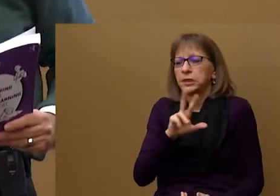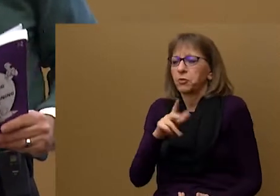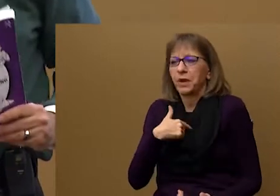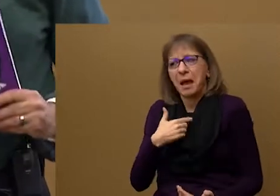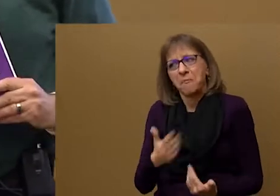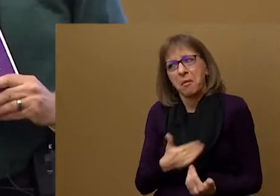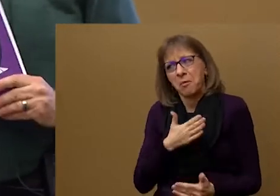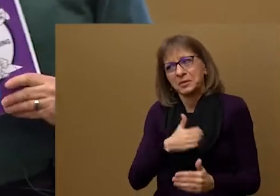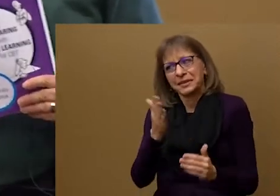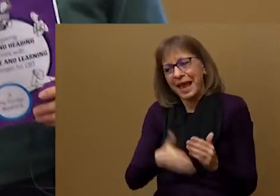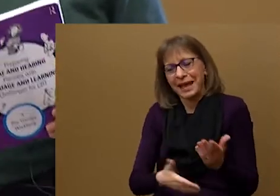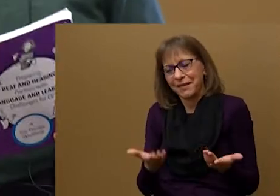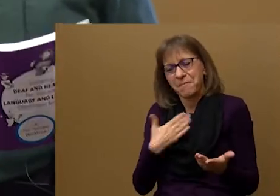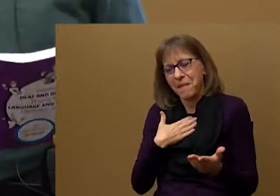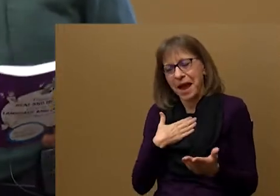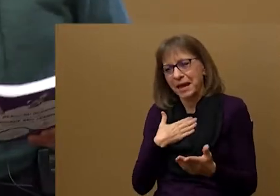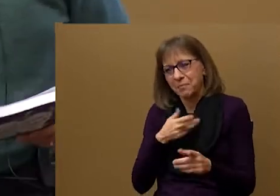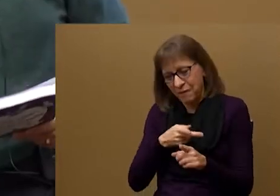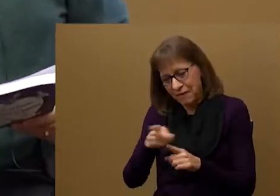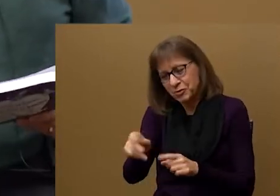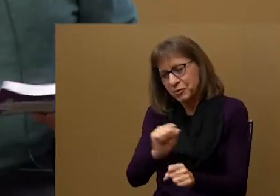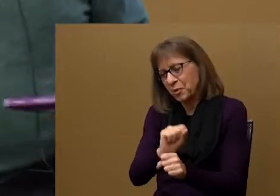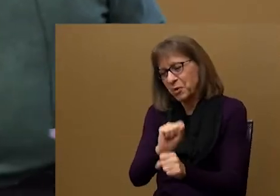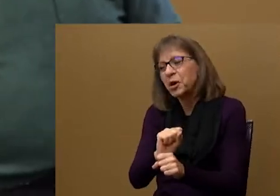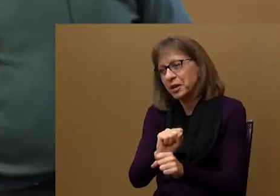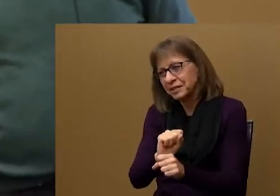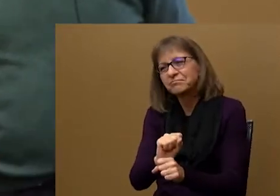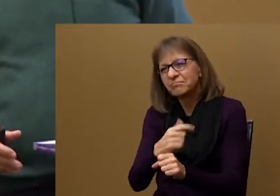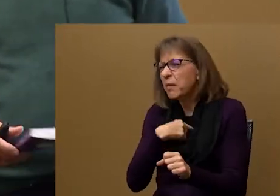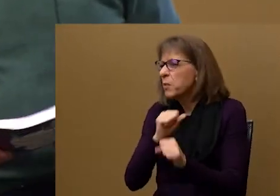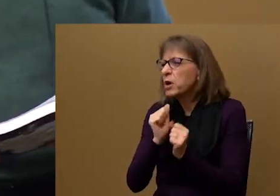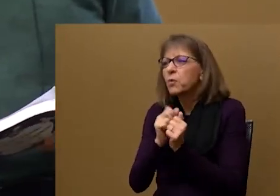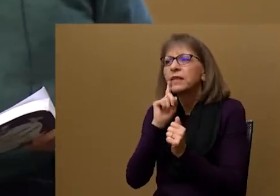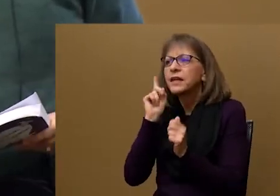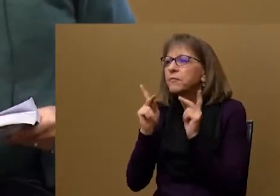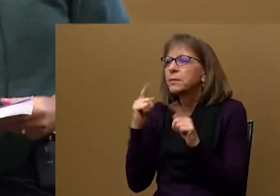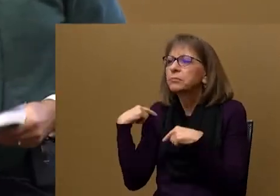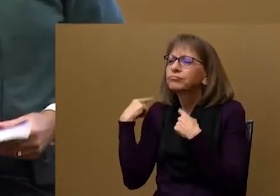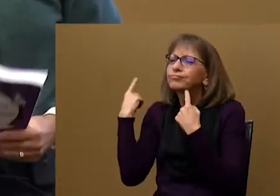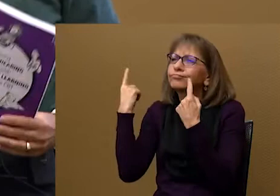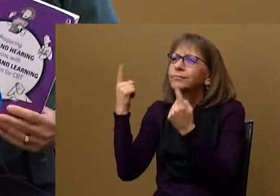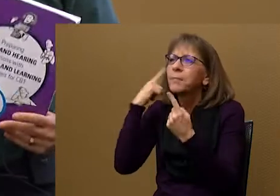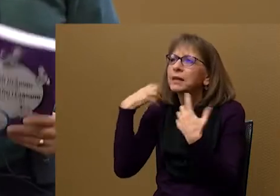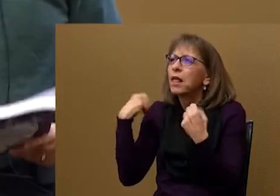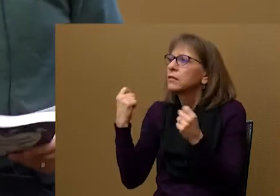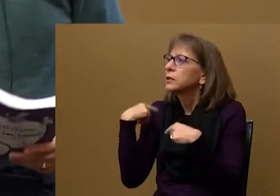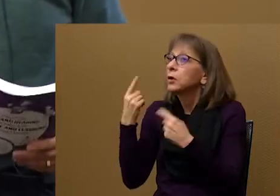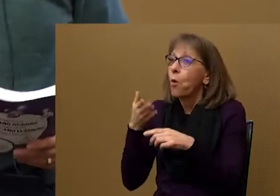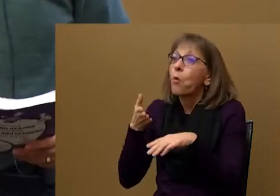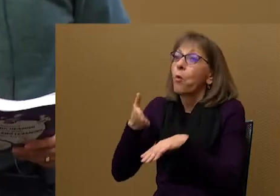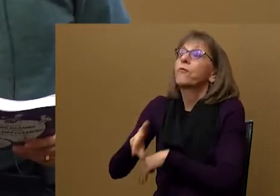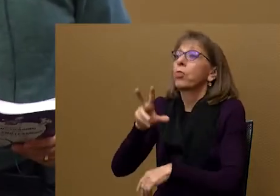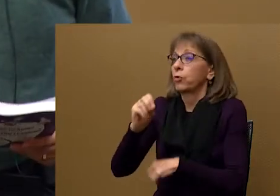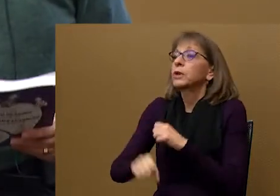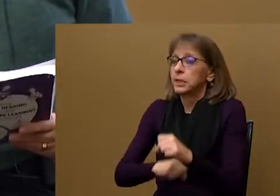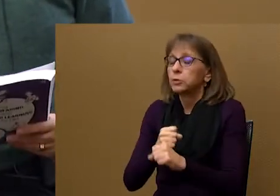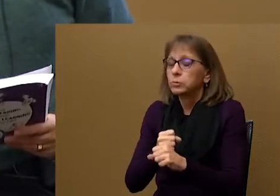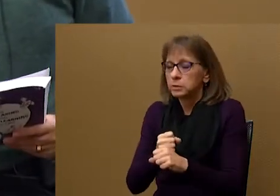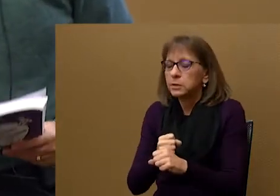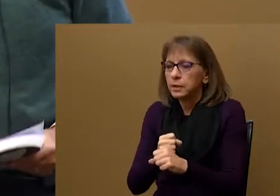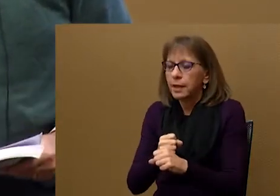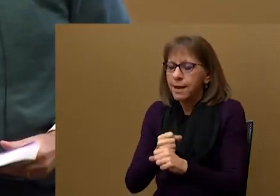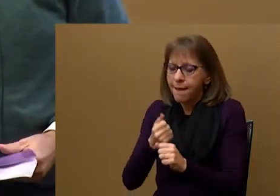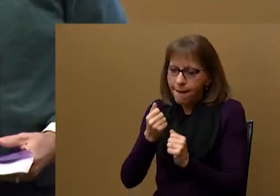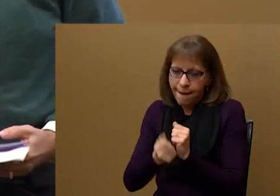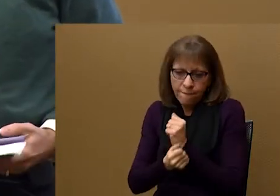63 years old. I'm towards the end, really at the end of my professional career. I've been working with deaf people in mental health for over